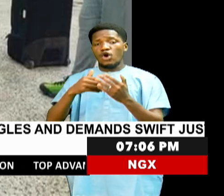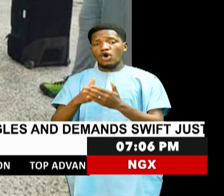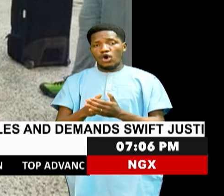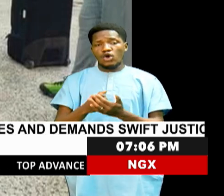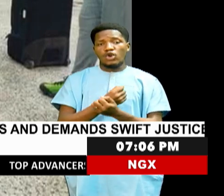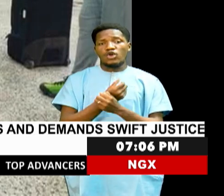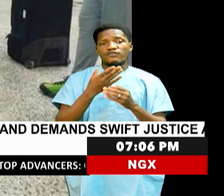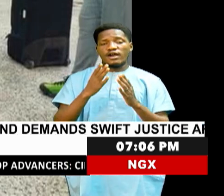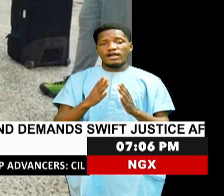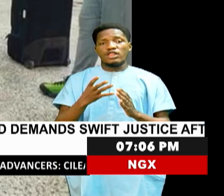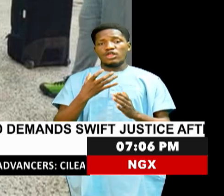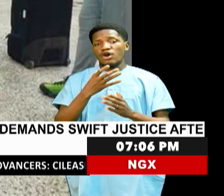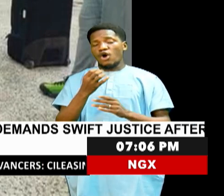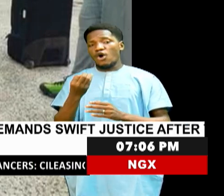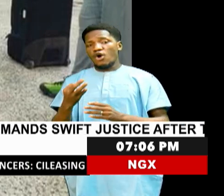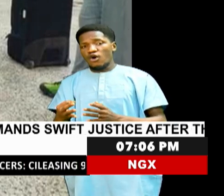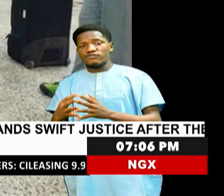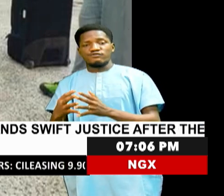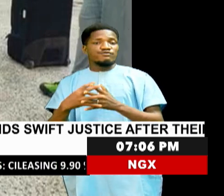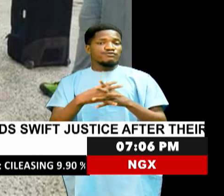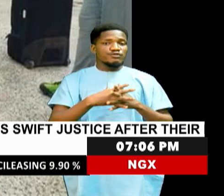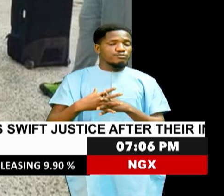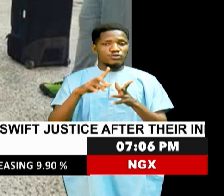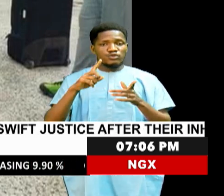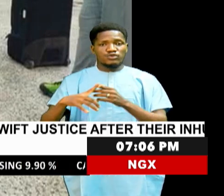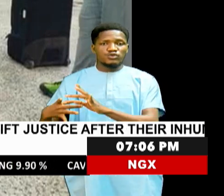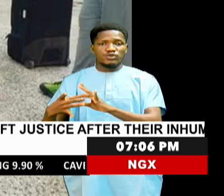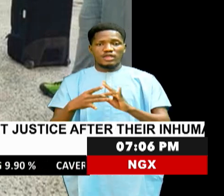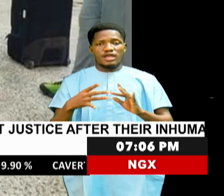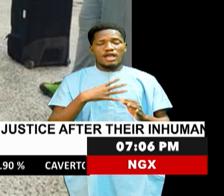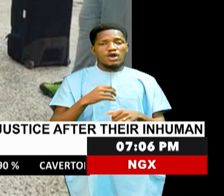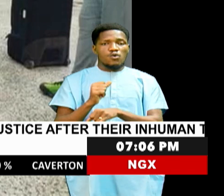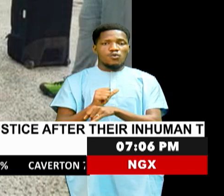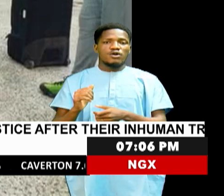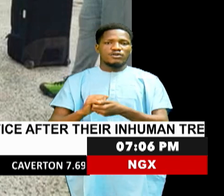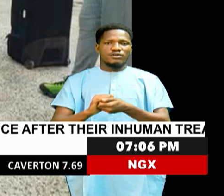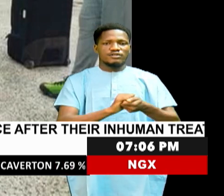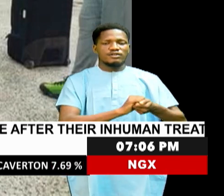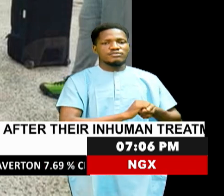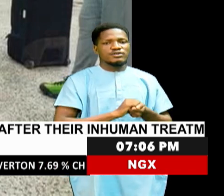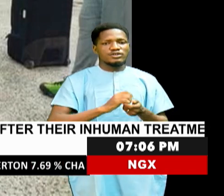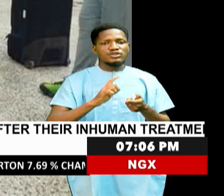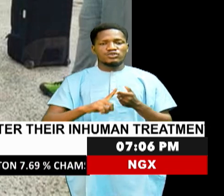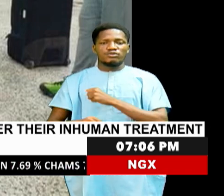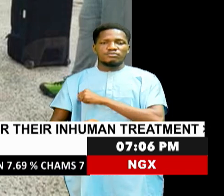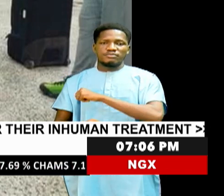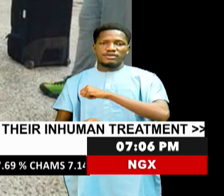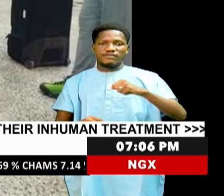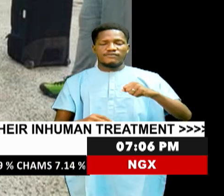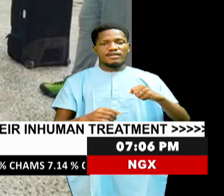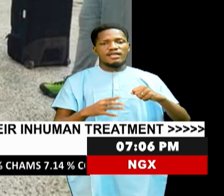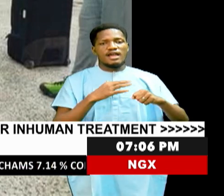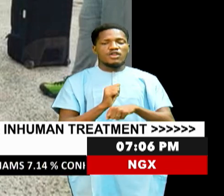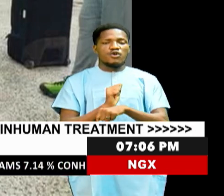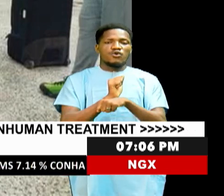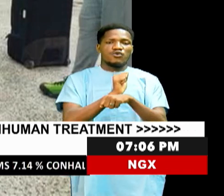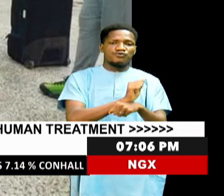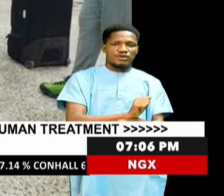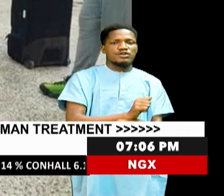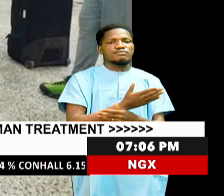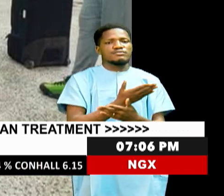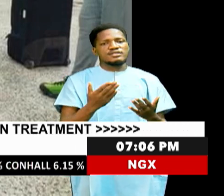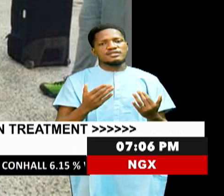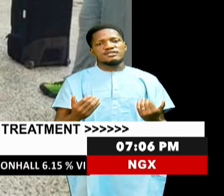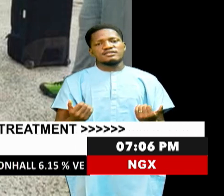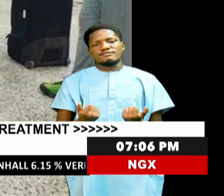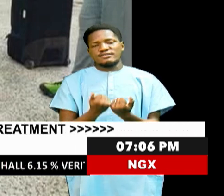round-legged game and administrators to unite and work collaboratively to prevent and overcome such incidents